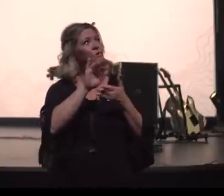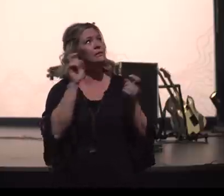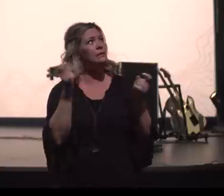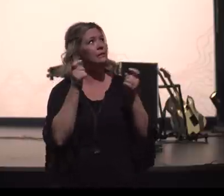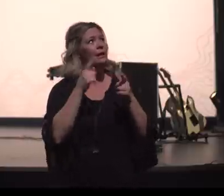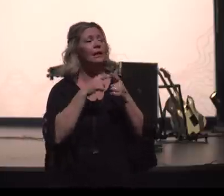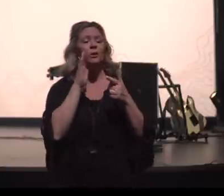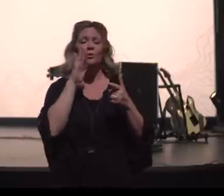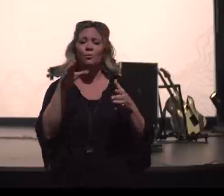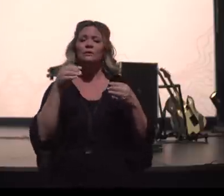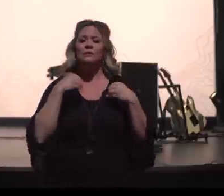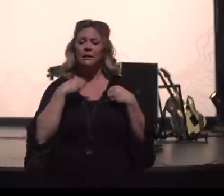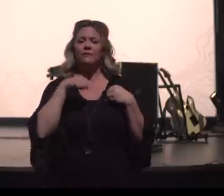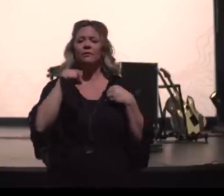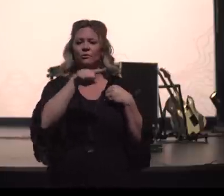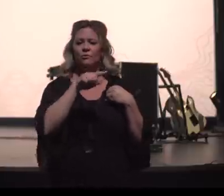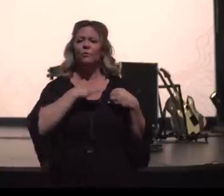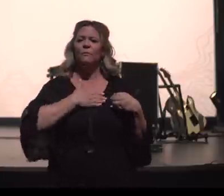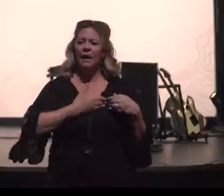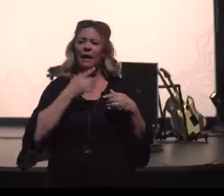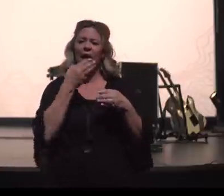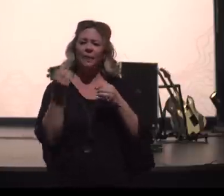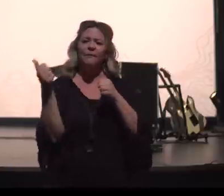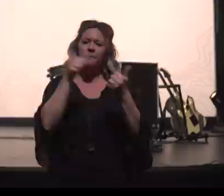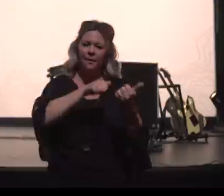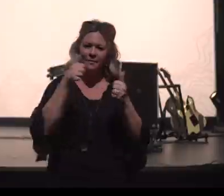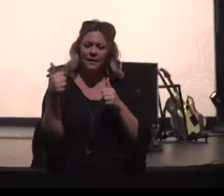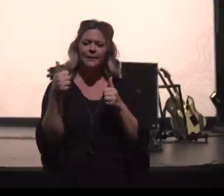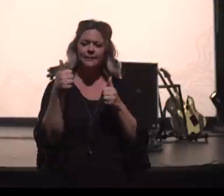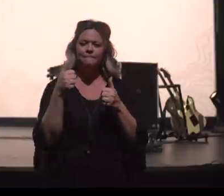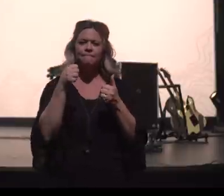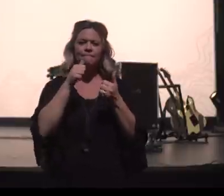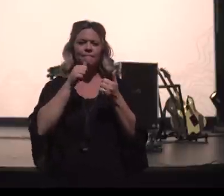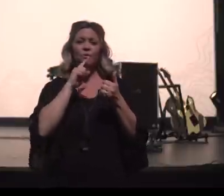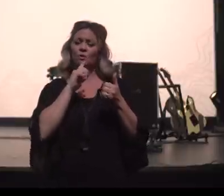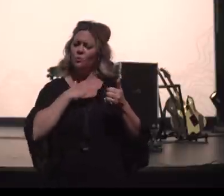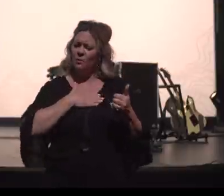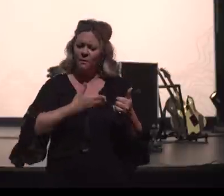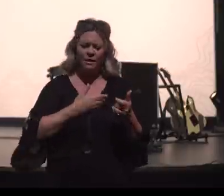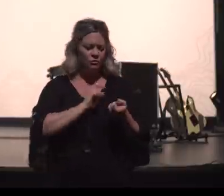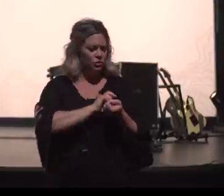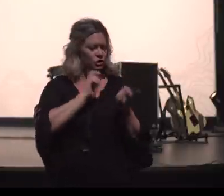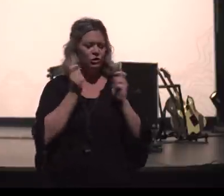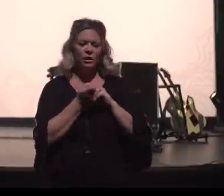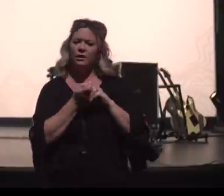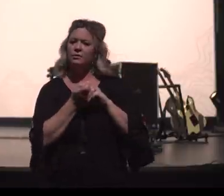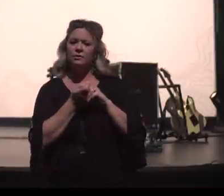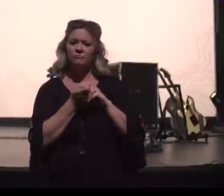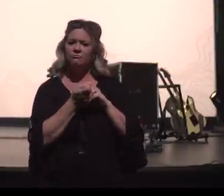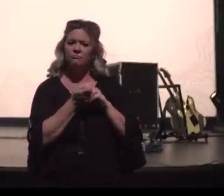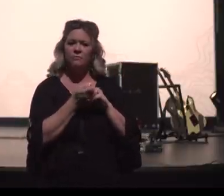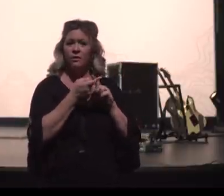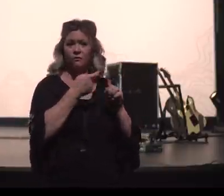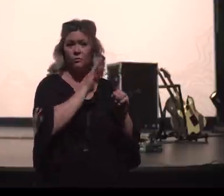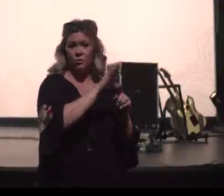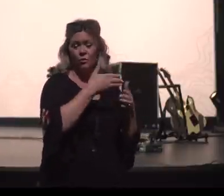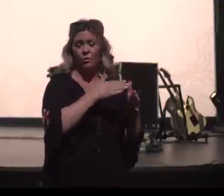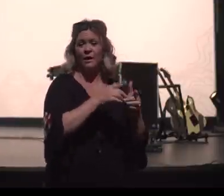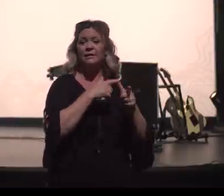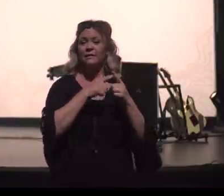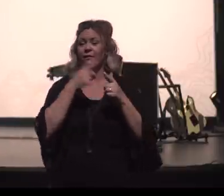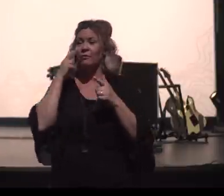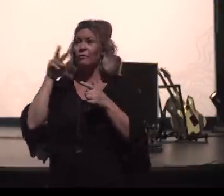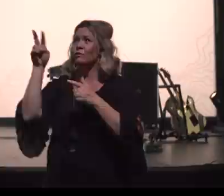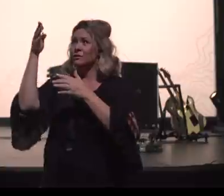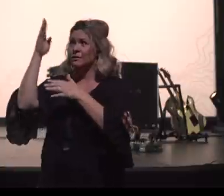life." But it's repenting and being baptized. Repentance is a change. You turn from doing things your way and you turn to God. And